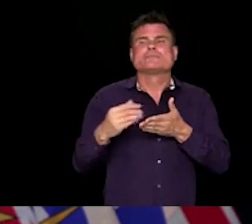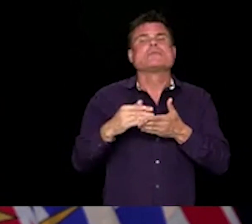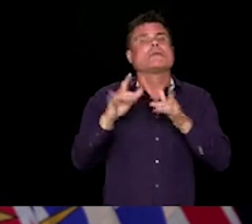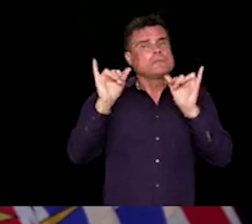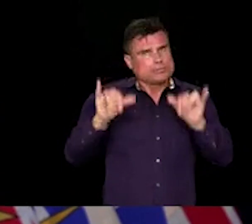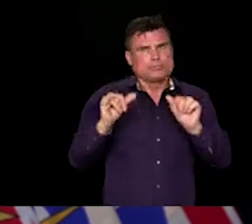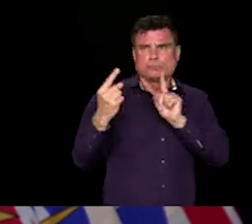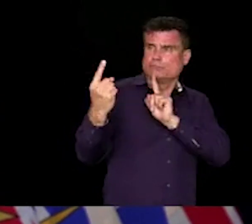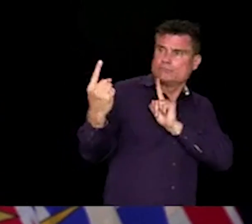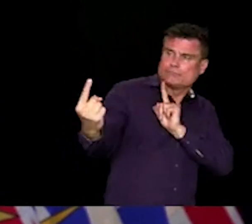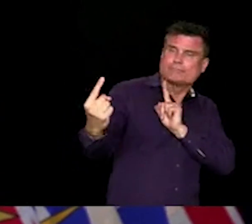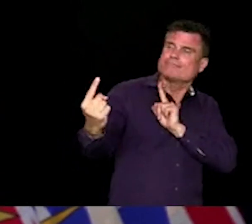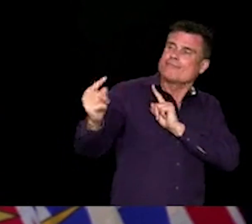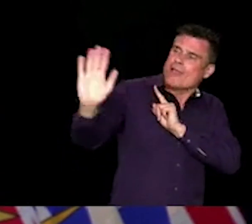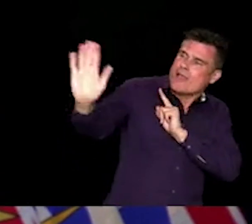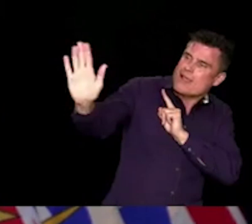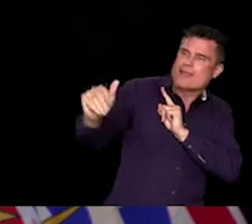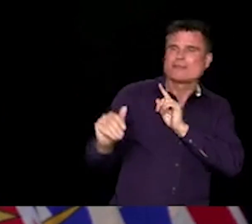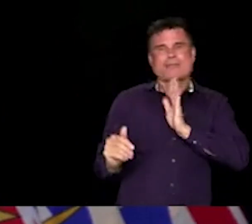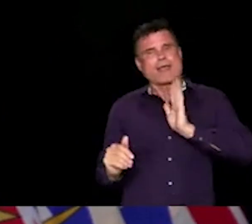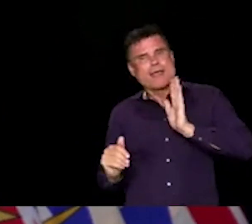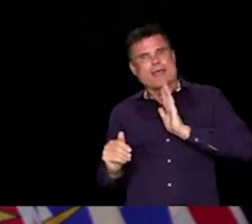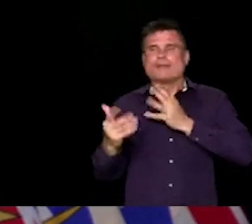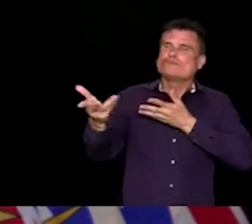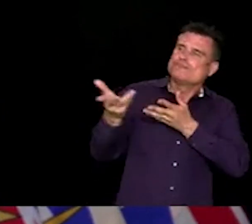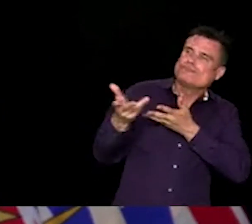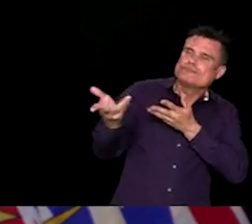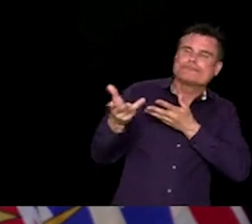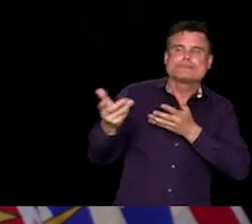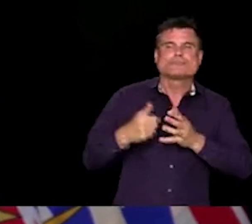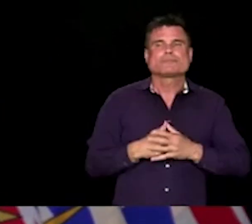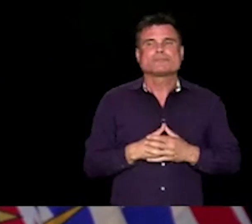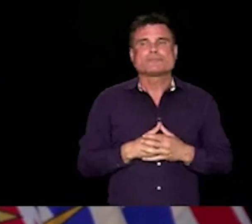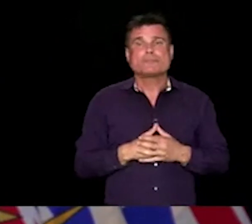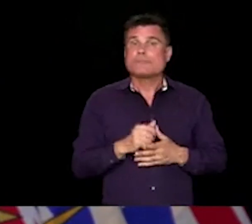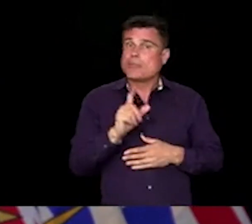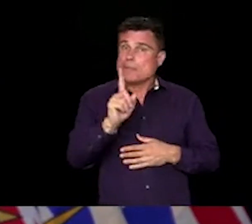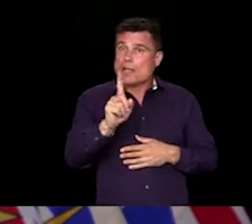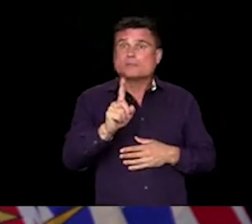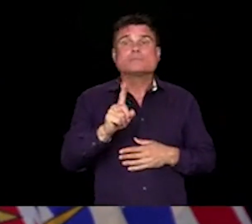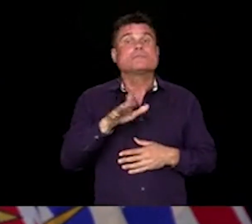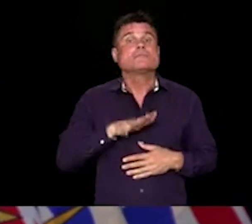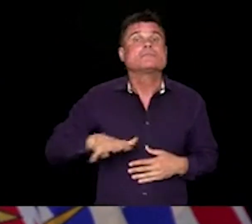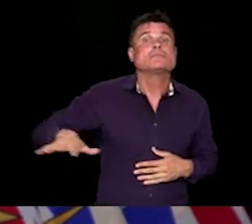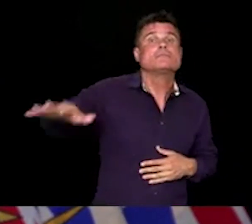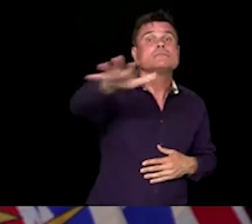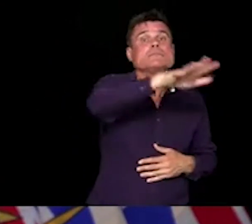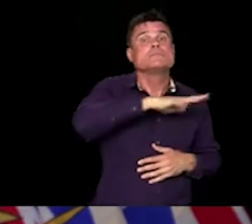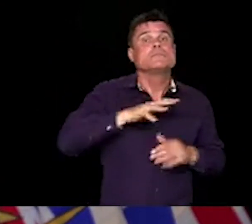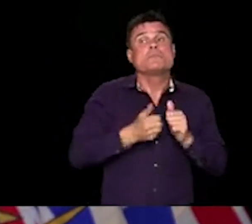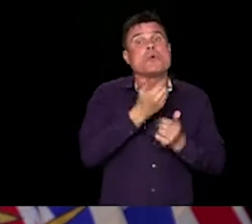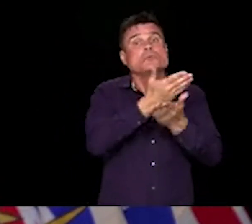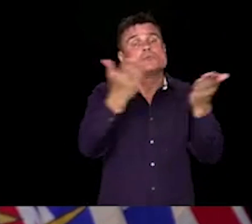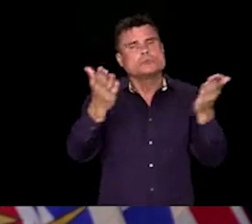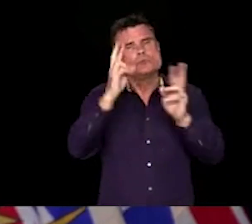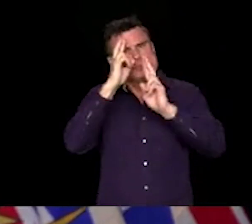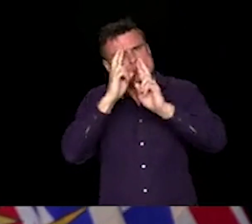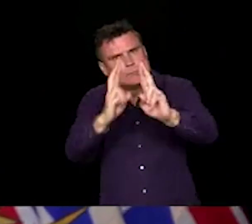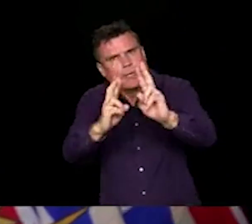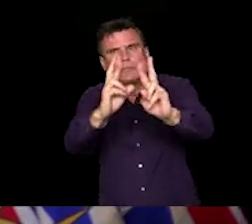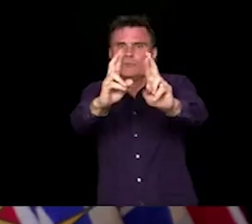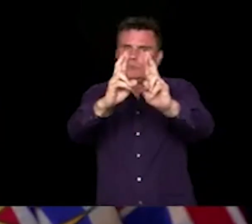physical distances and to be respectful of others around us as well. I think that's incredibly important.